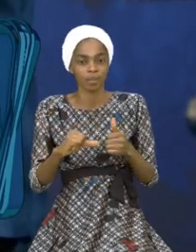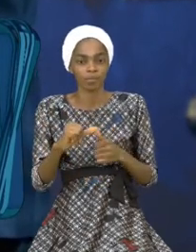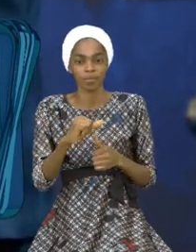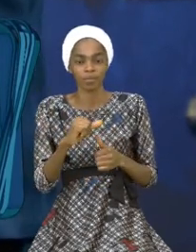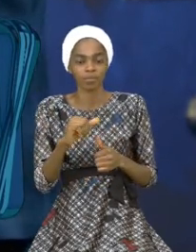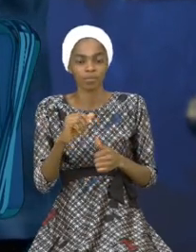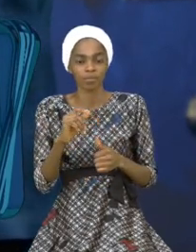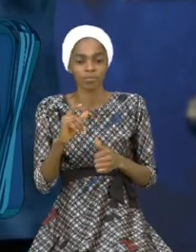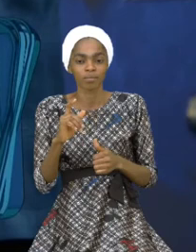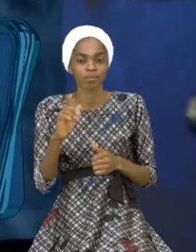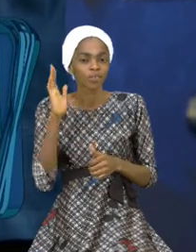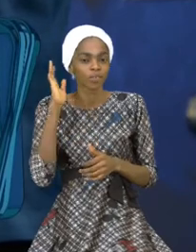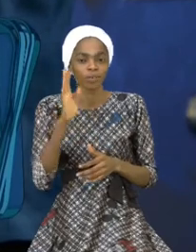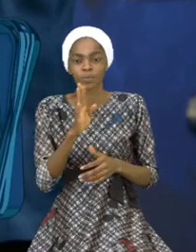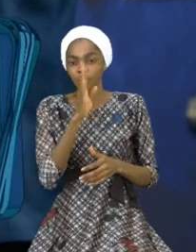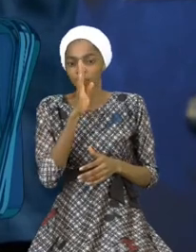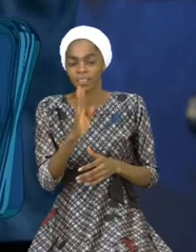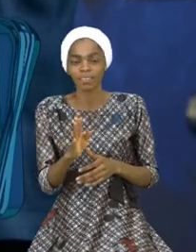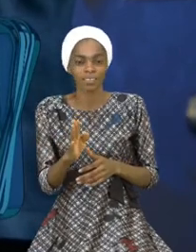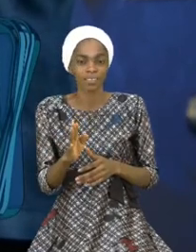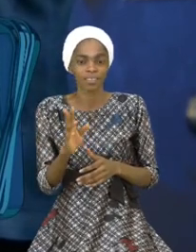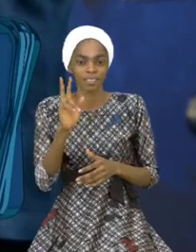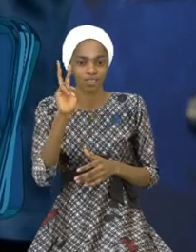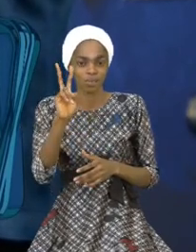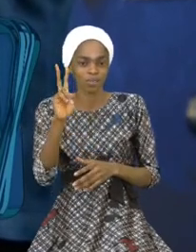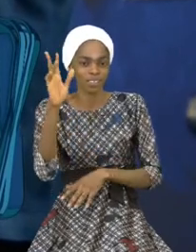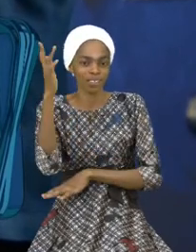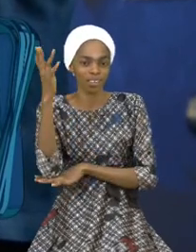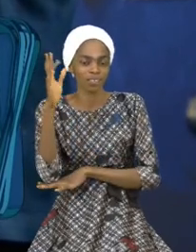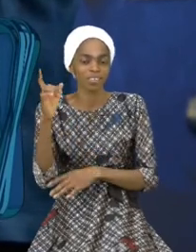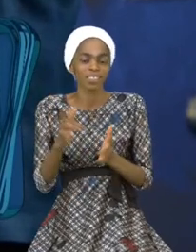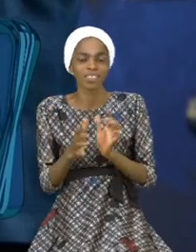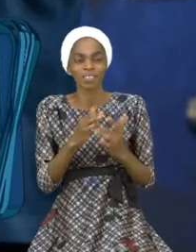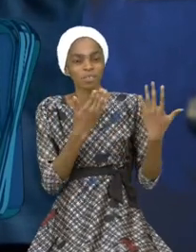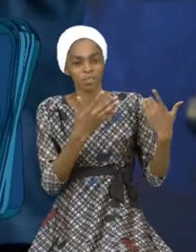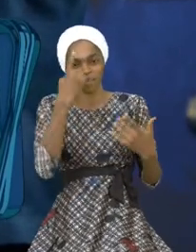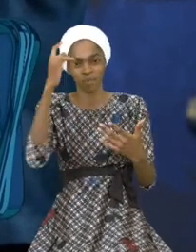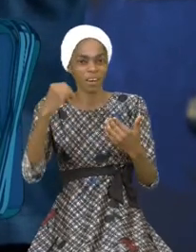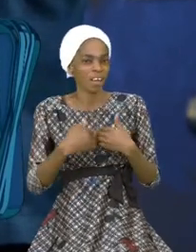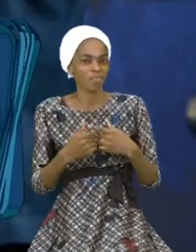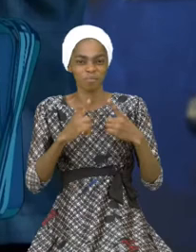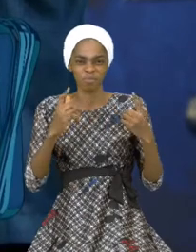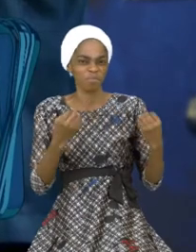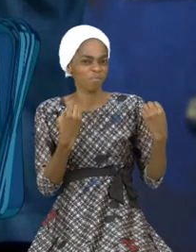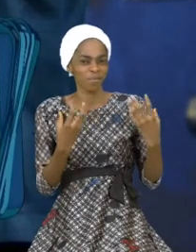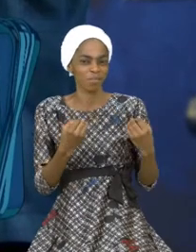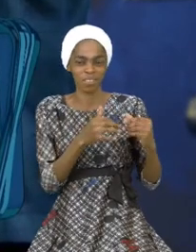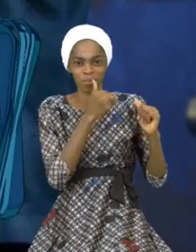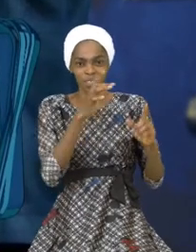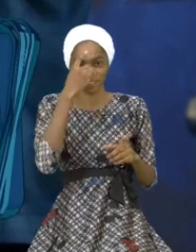Jesus is waiting for you. He has a lot of blessings for you. You will not miss it.